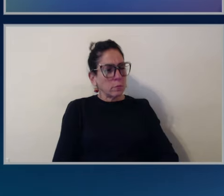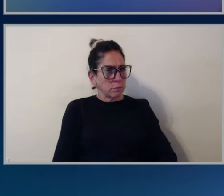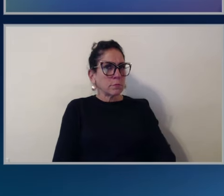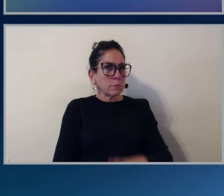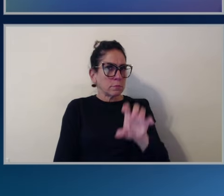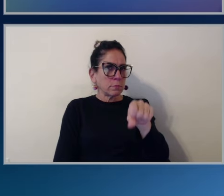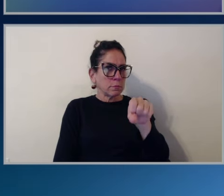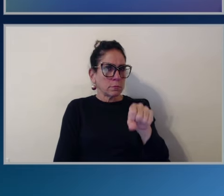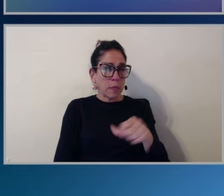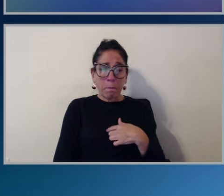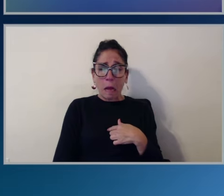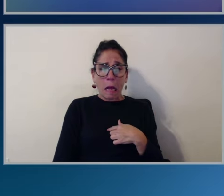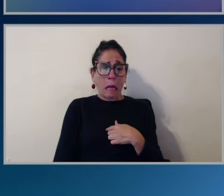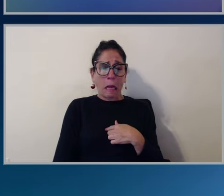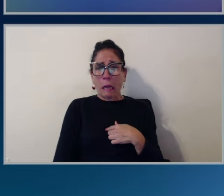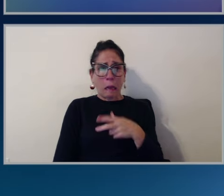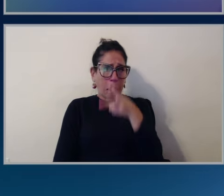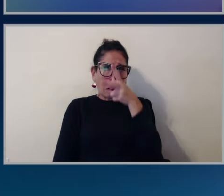My poor eyes.